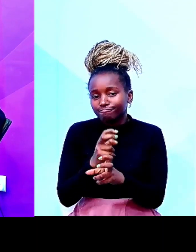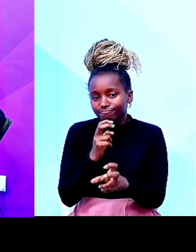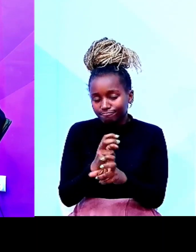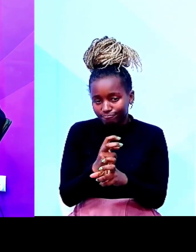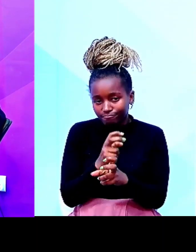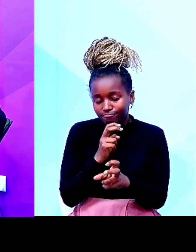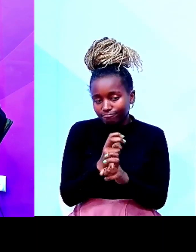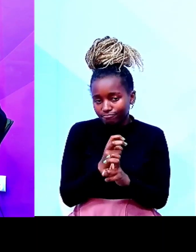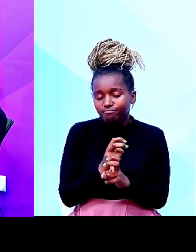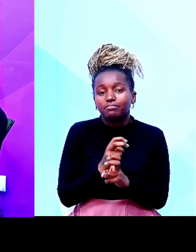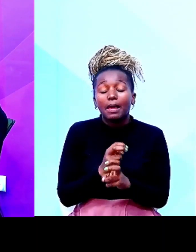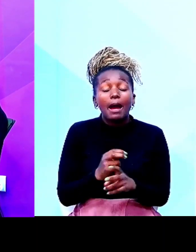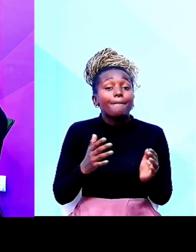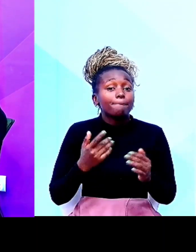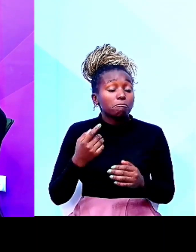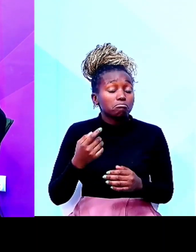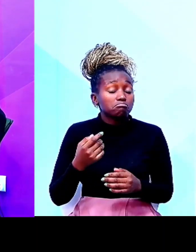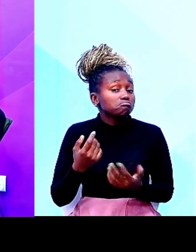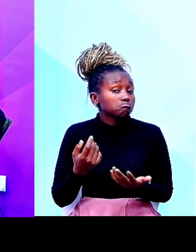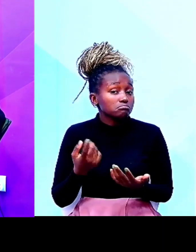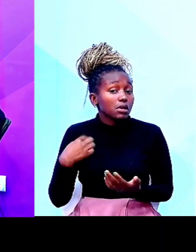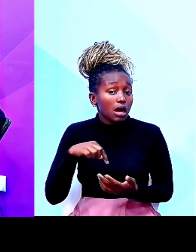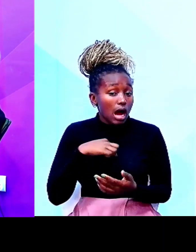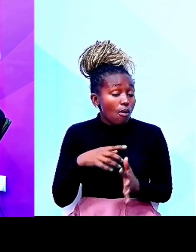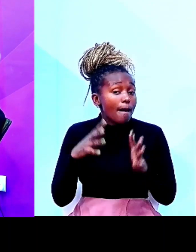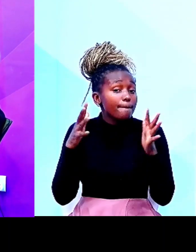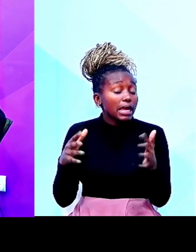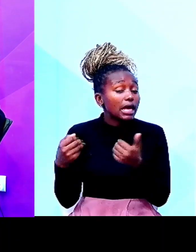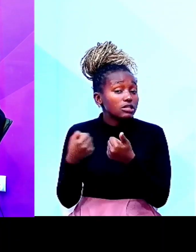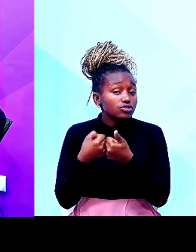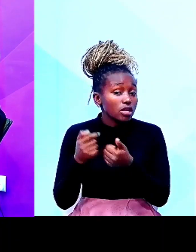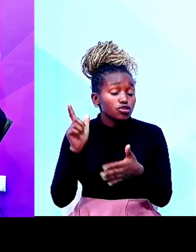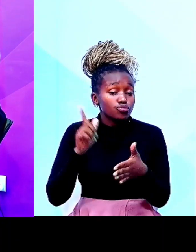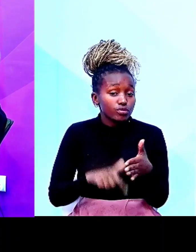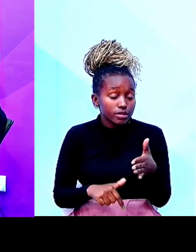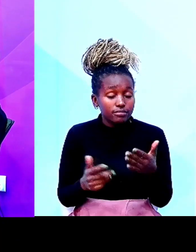the challenge we have is that they